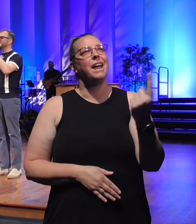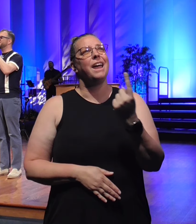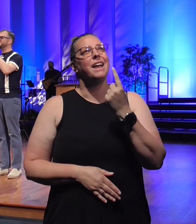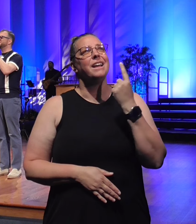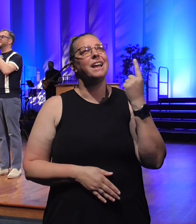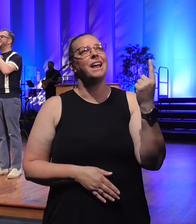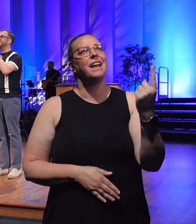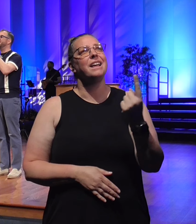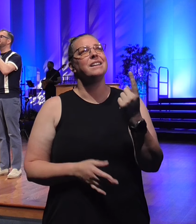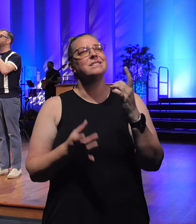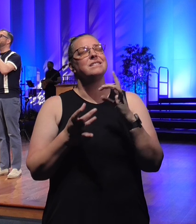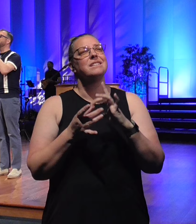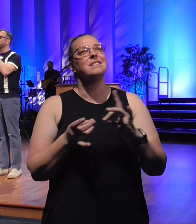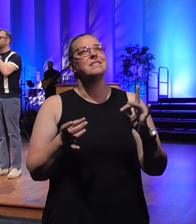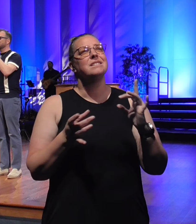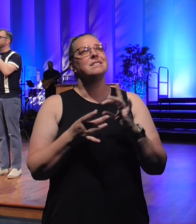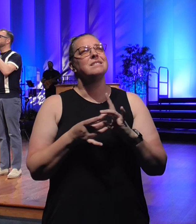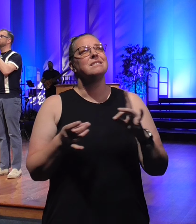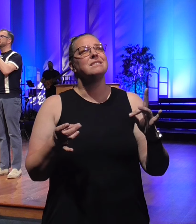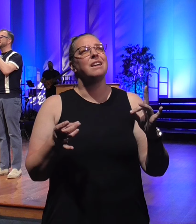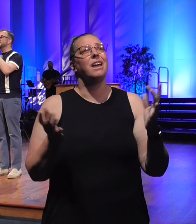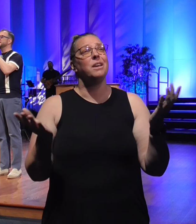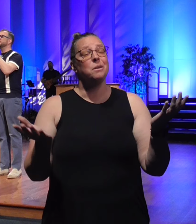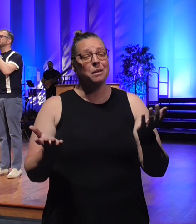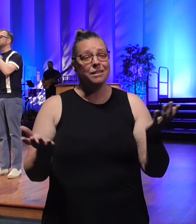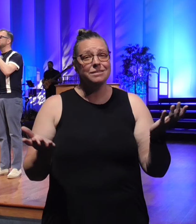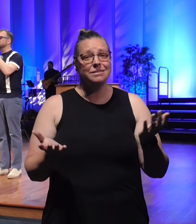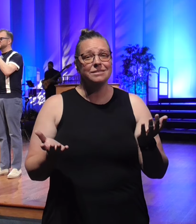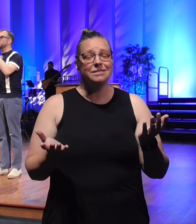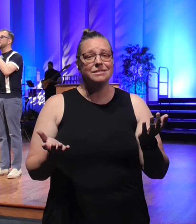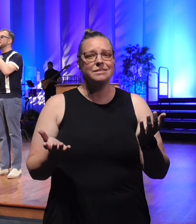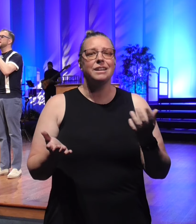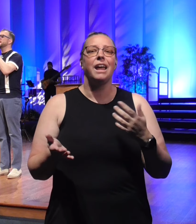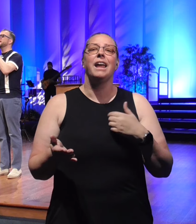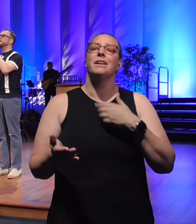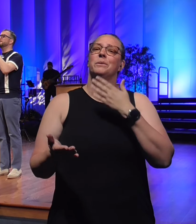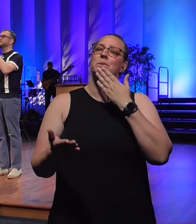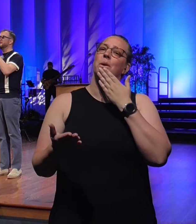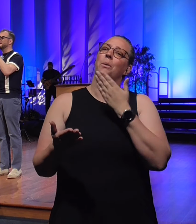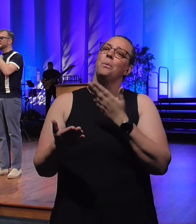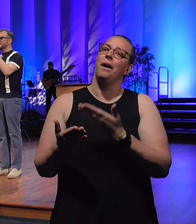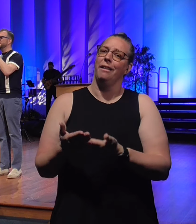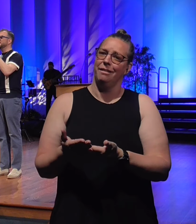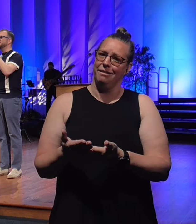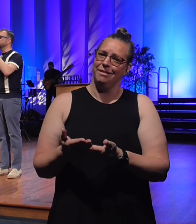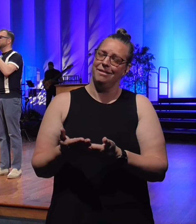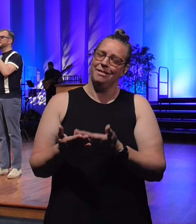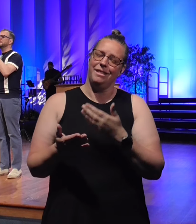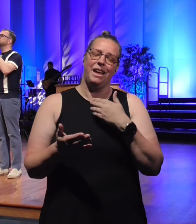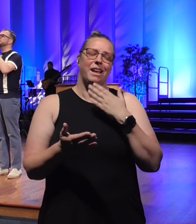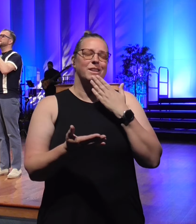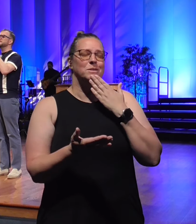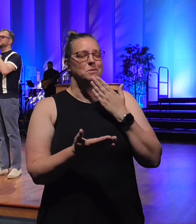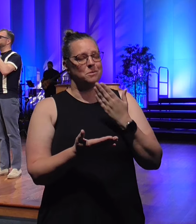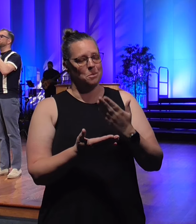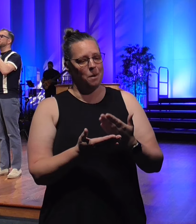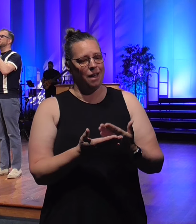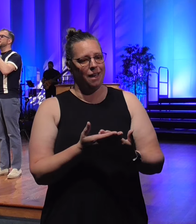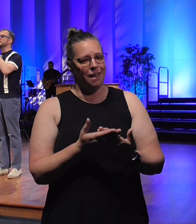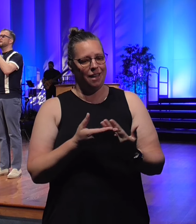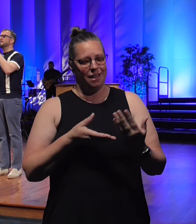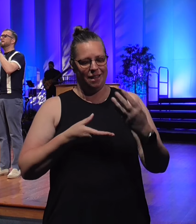always will say, it is well, it